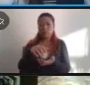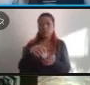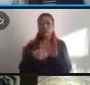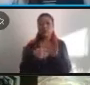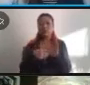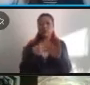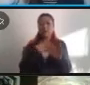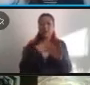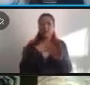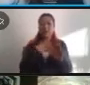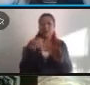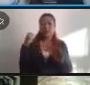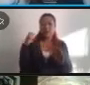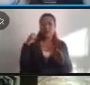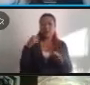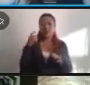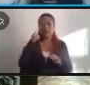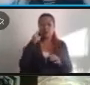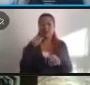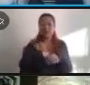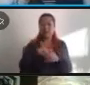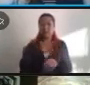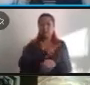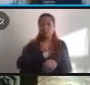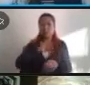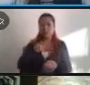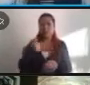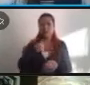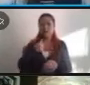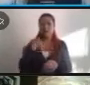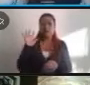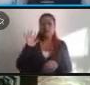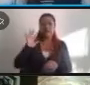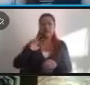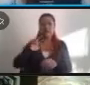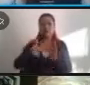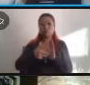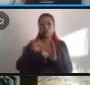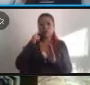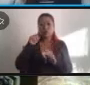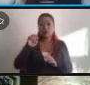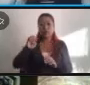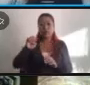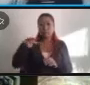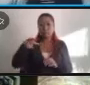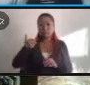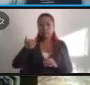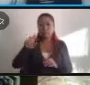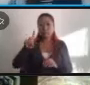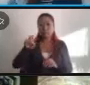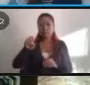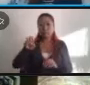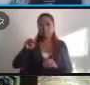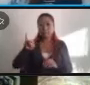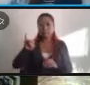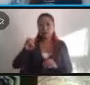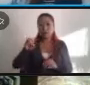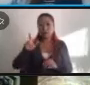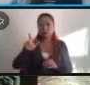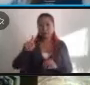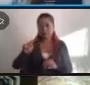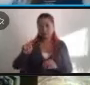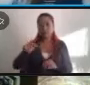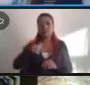role as a lead epidemiologist. And so I sat there from an evidence base to understand that. I don't